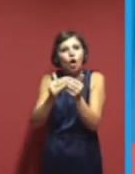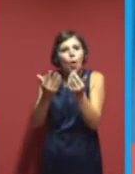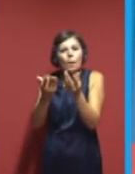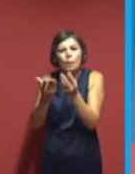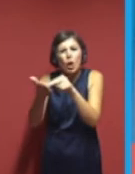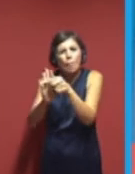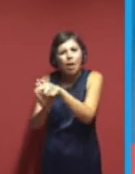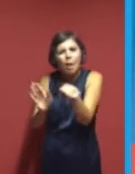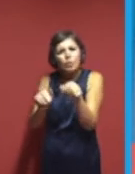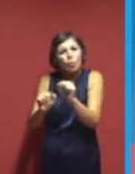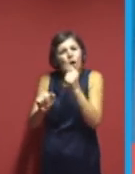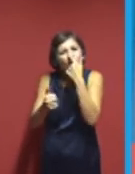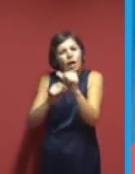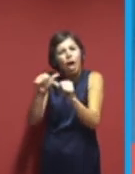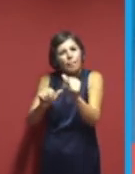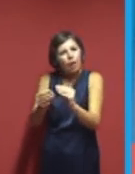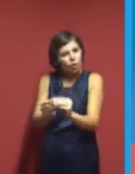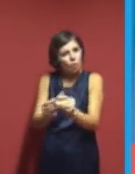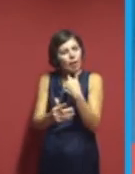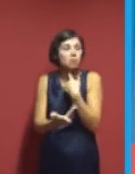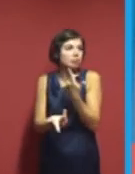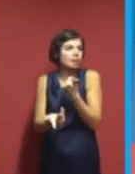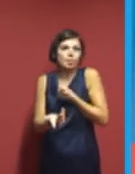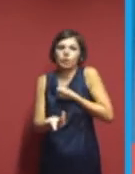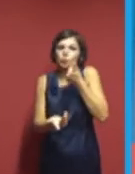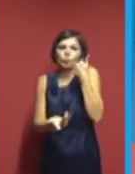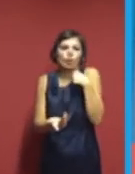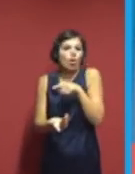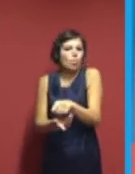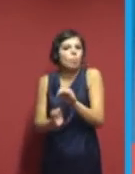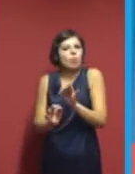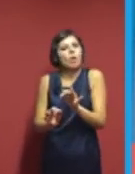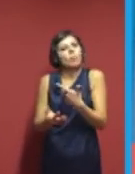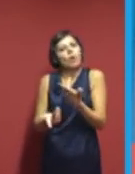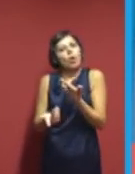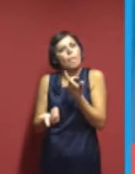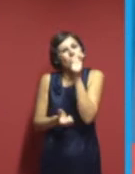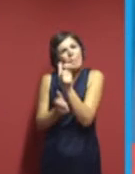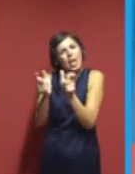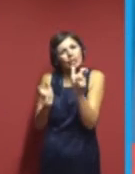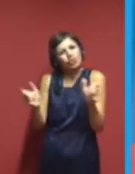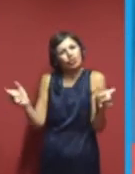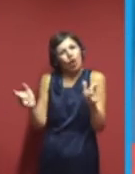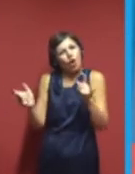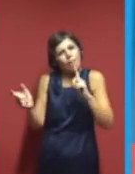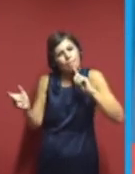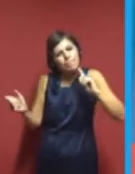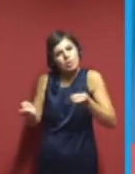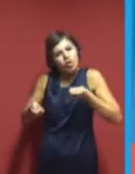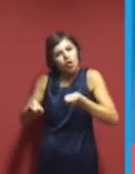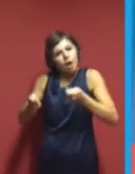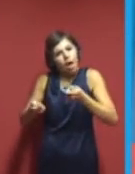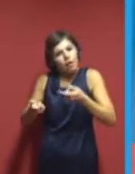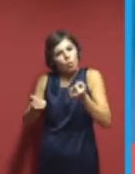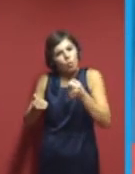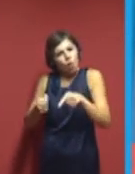So how can we increase human potential and have more real innovations like this Google self-driving car? Well, humans are